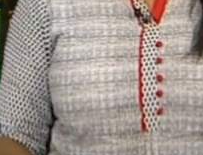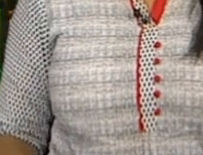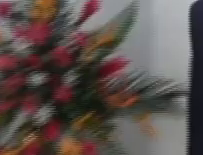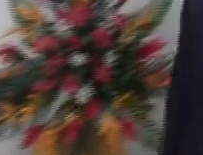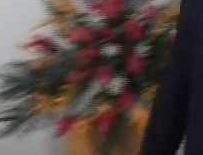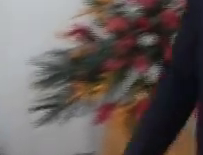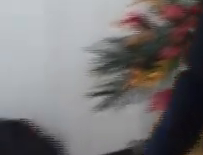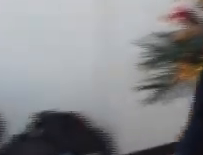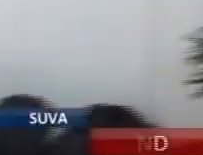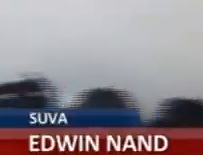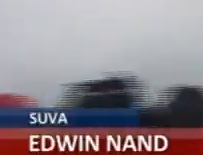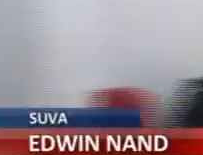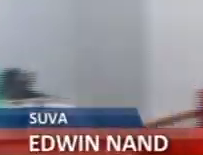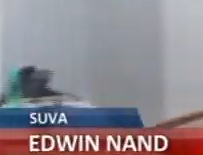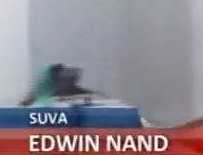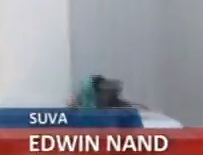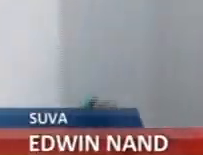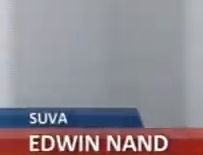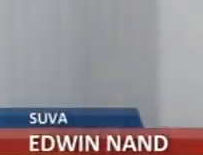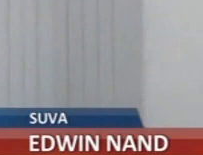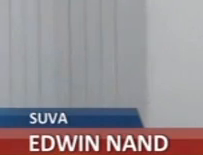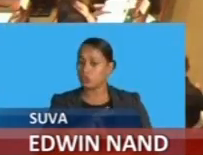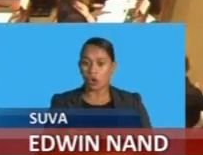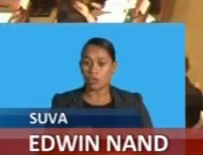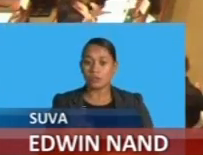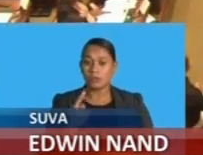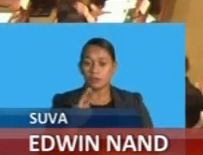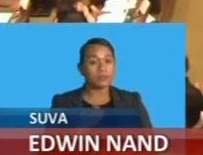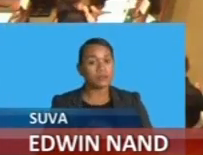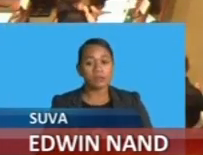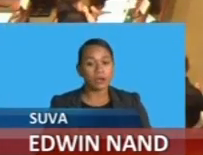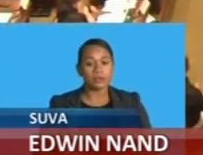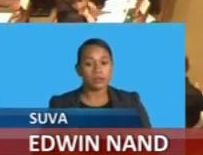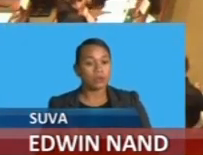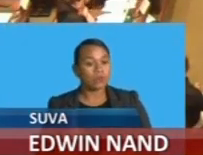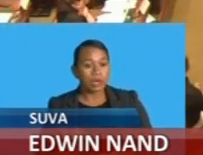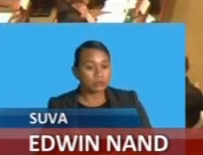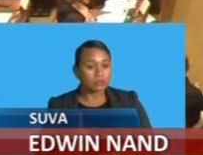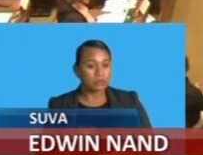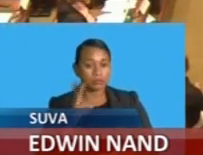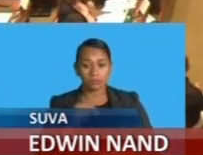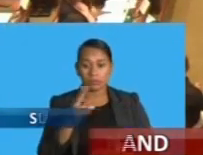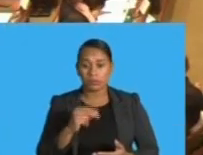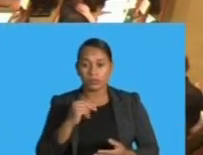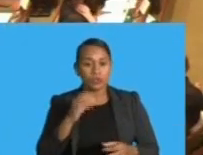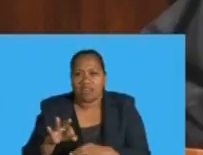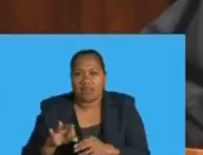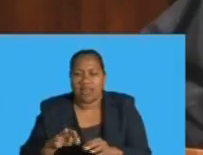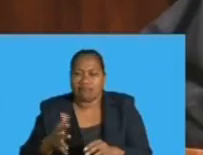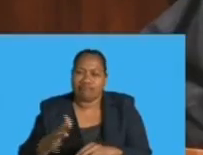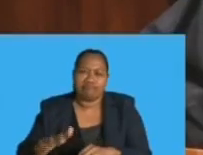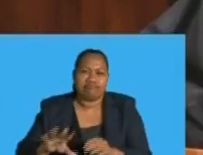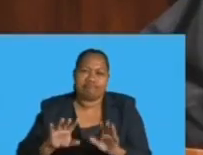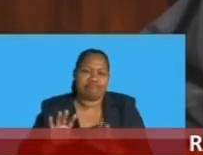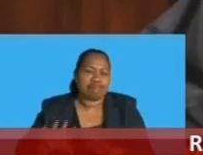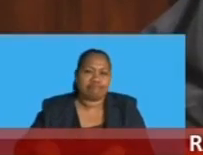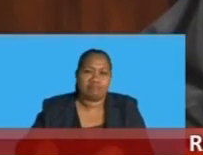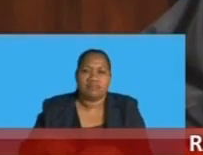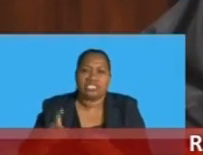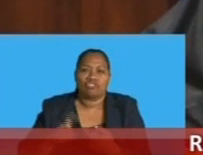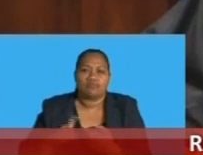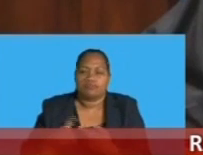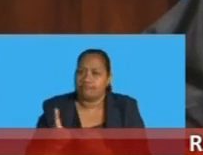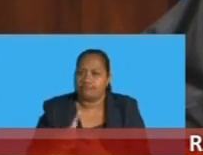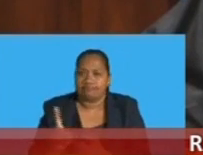reports. It can only be described as a debacle that has caused some embarrassment to SODELPA. The conduct of the